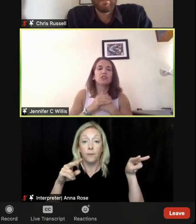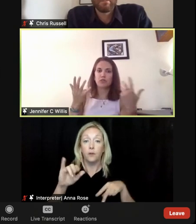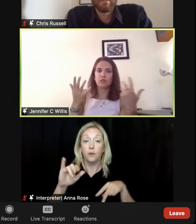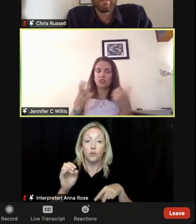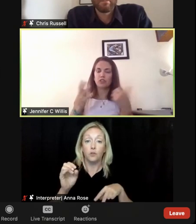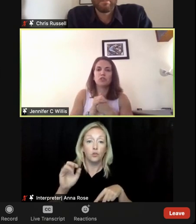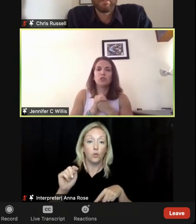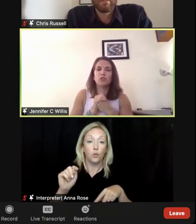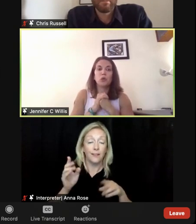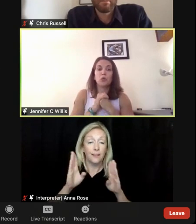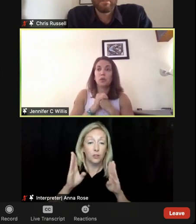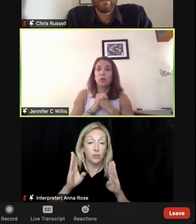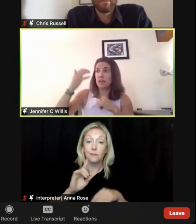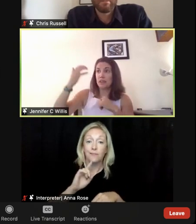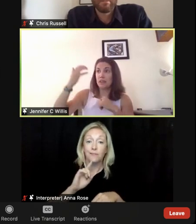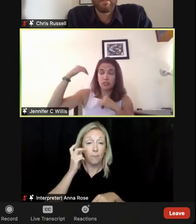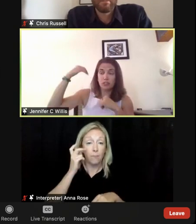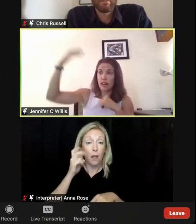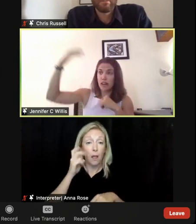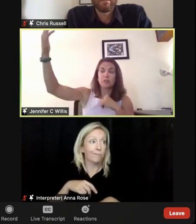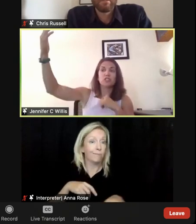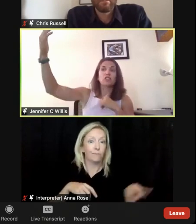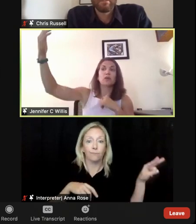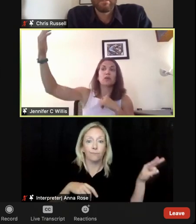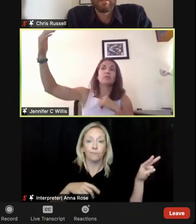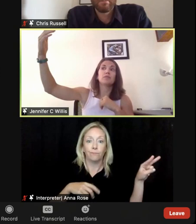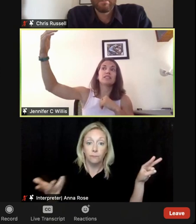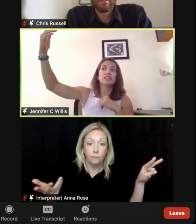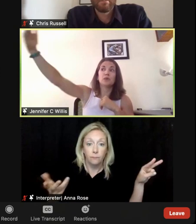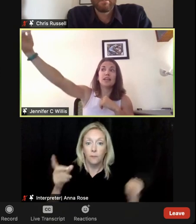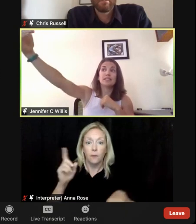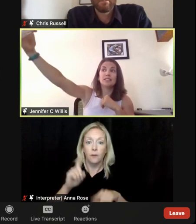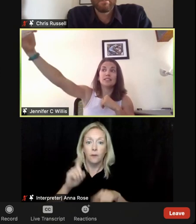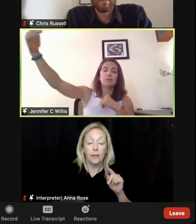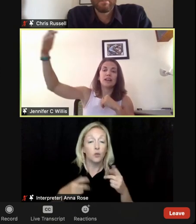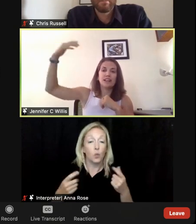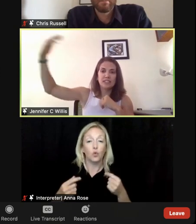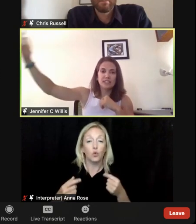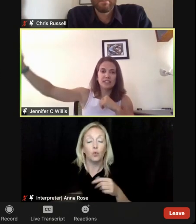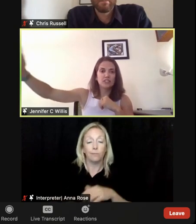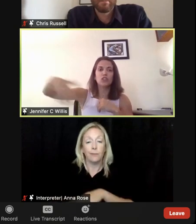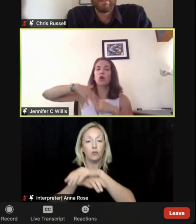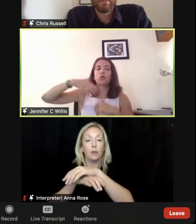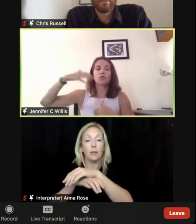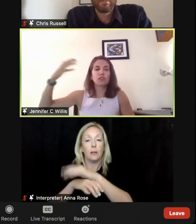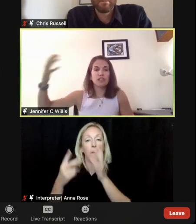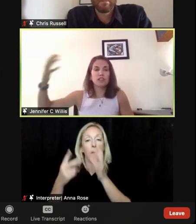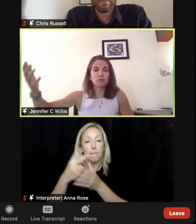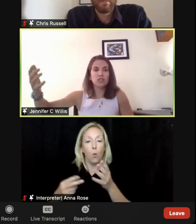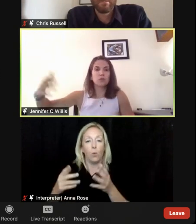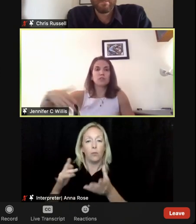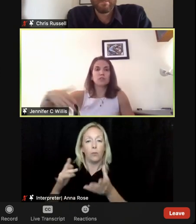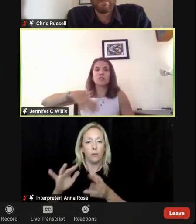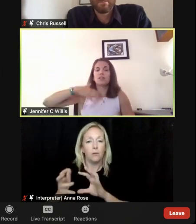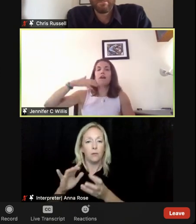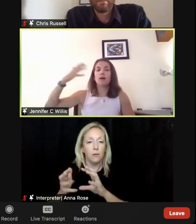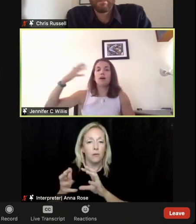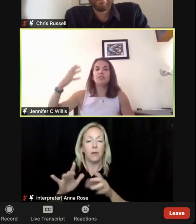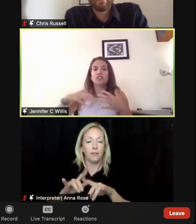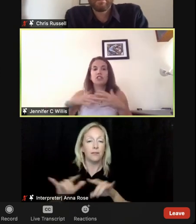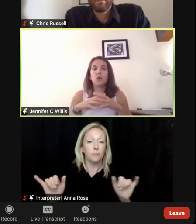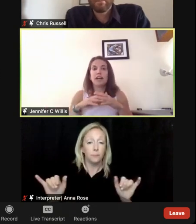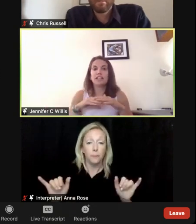does. For our students who maybe for CDI purposes don't have something can't see something at that distance, or for our deaf-blind